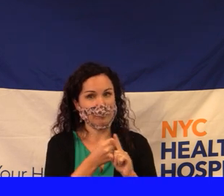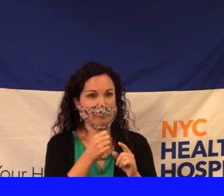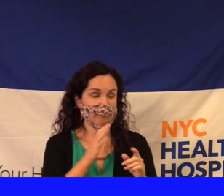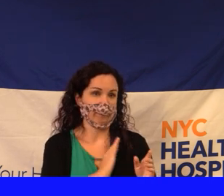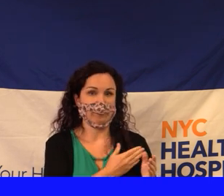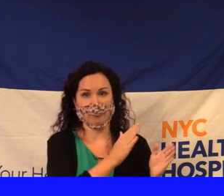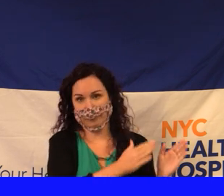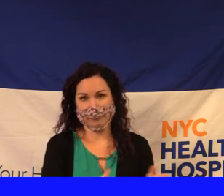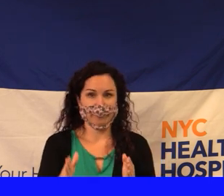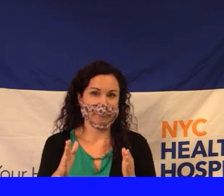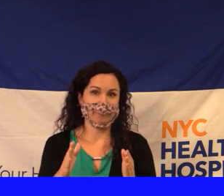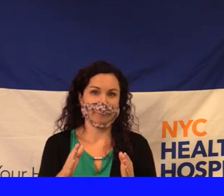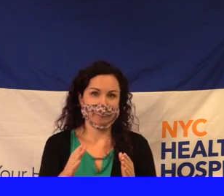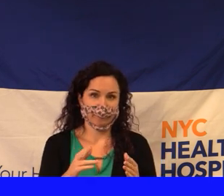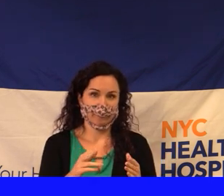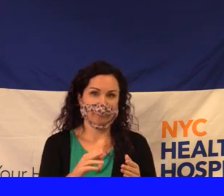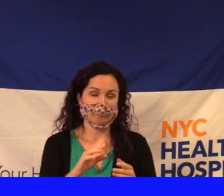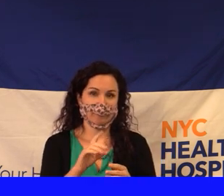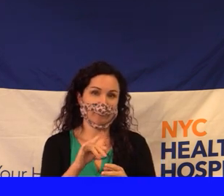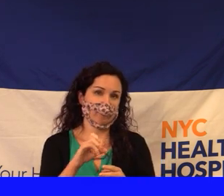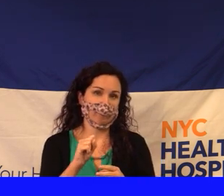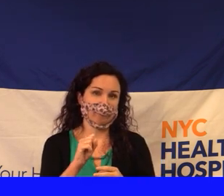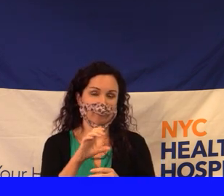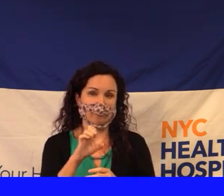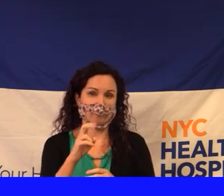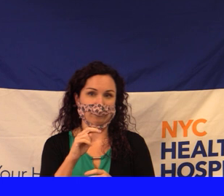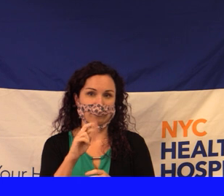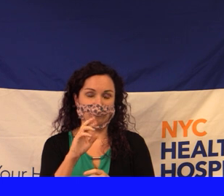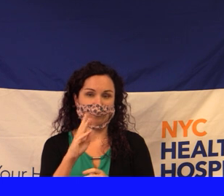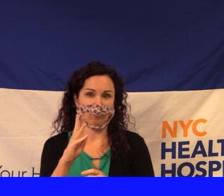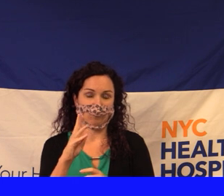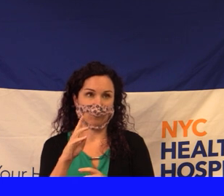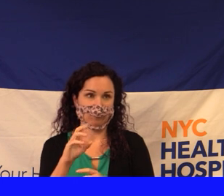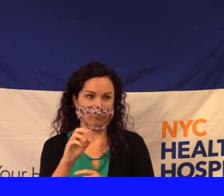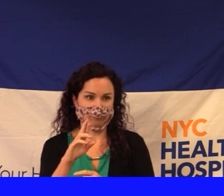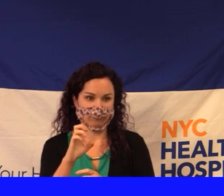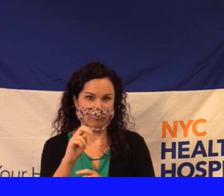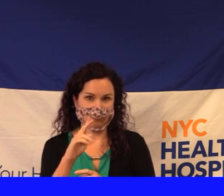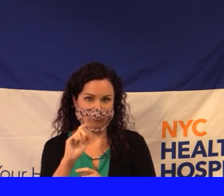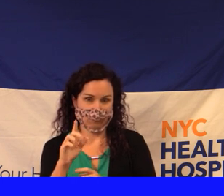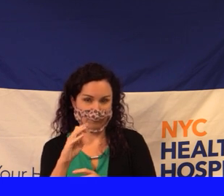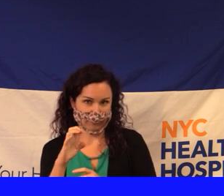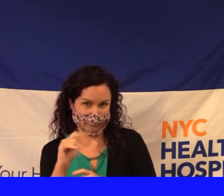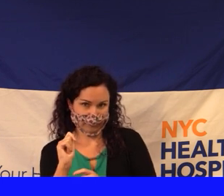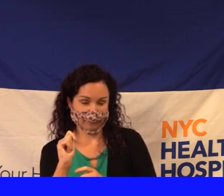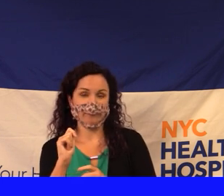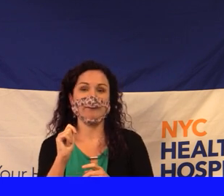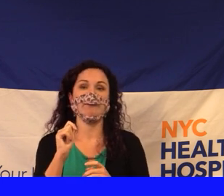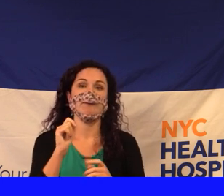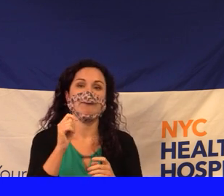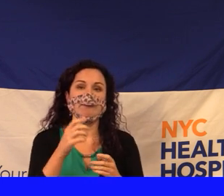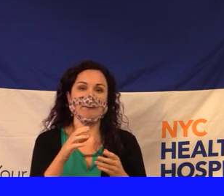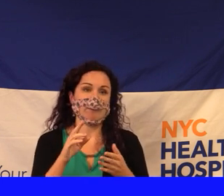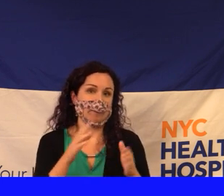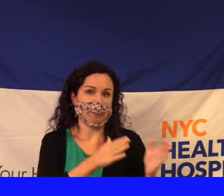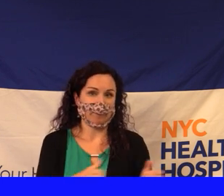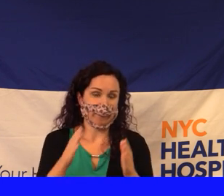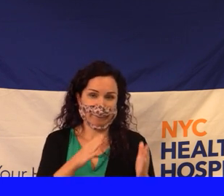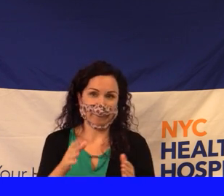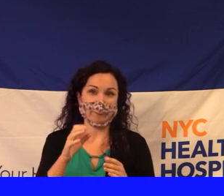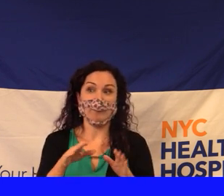The disenrollment moratorium on Medicaid, essential plan, and subsidized Child Health Plus members